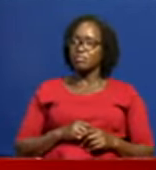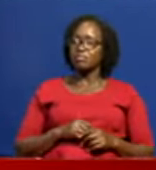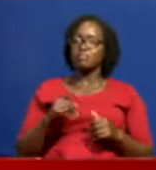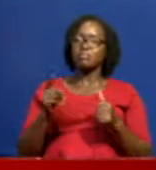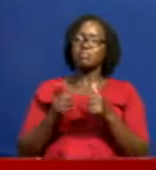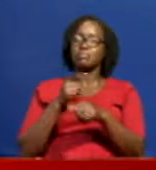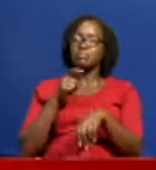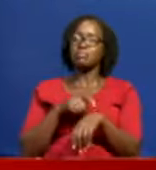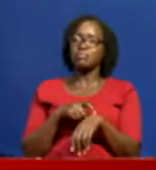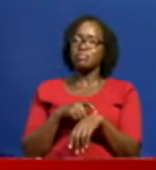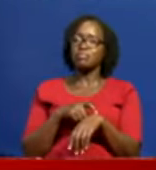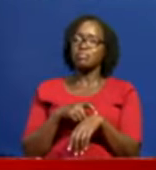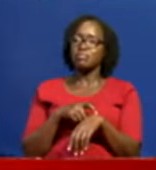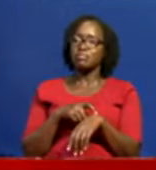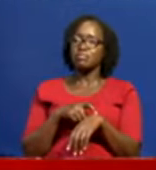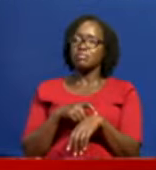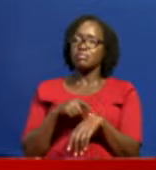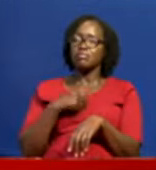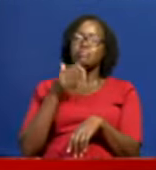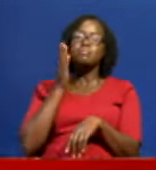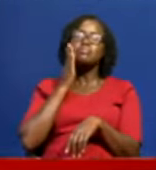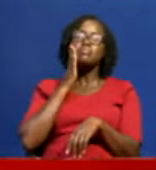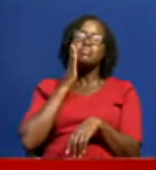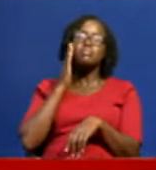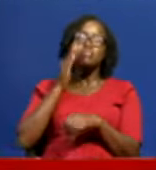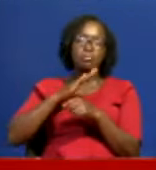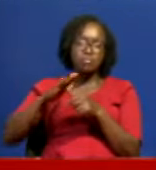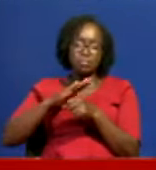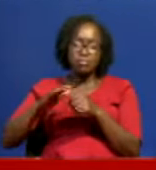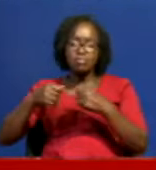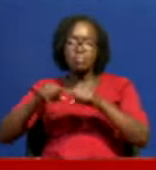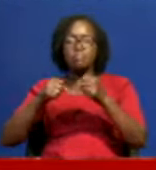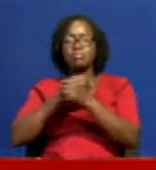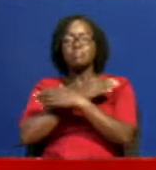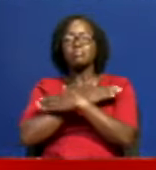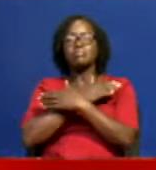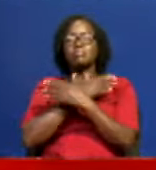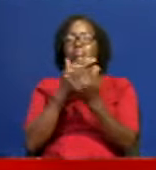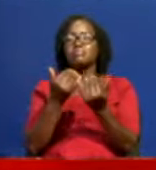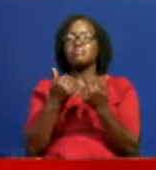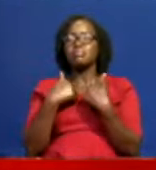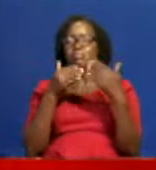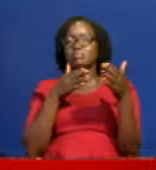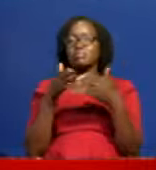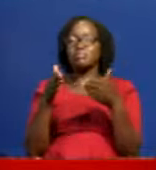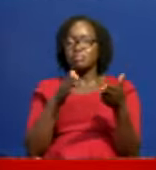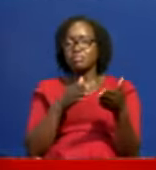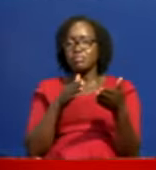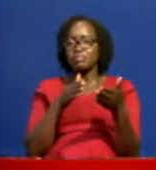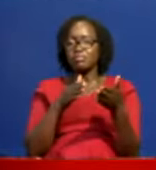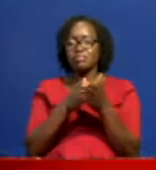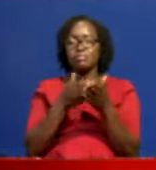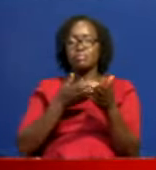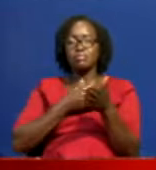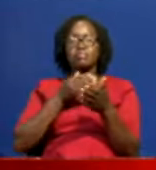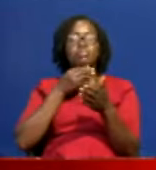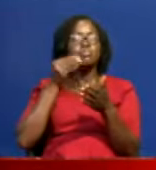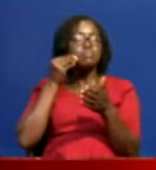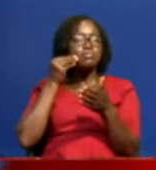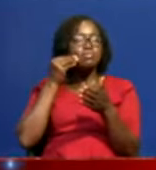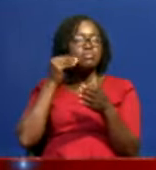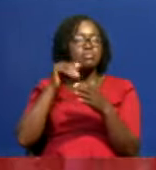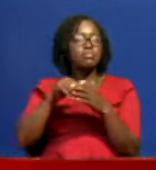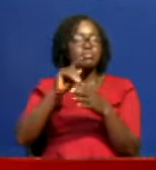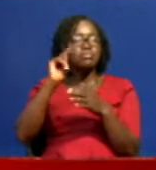first time, my mama mboga and boda boda friends will now have a chance to own a home in